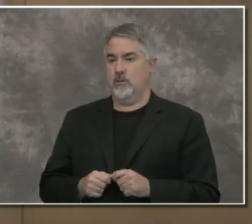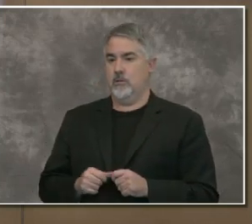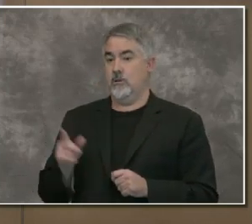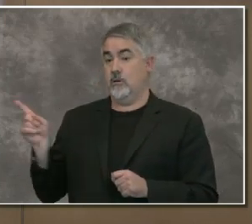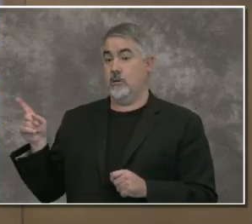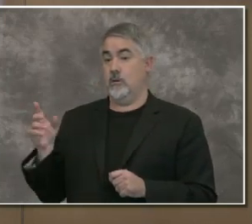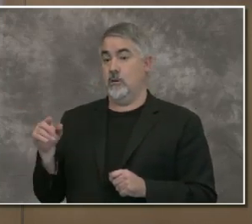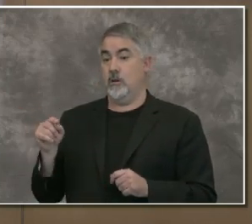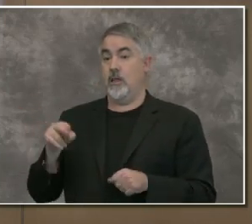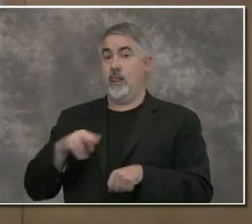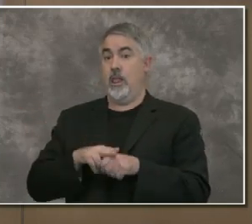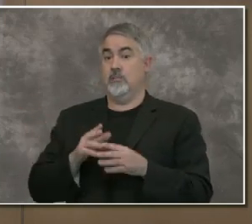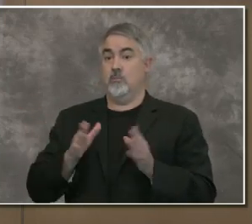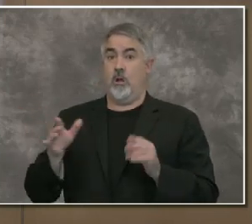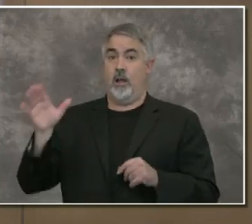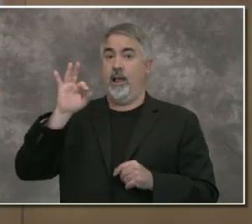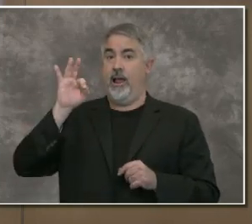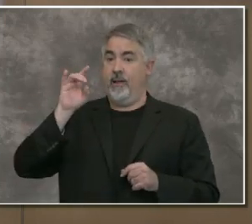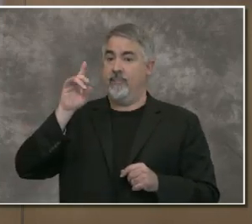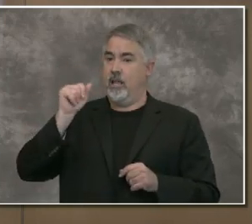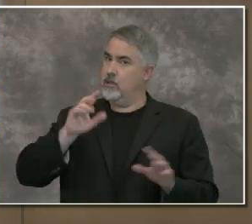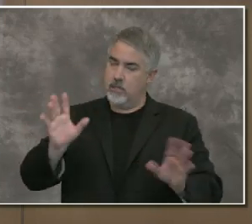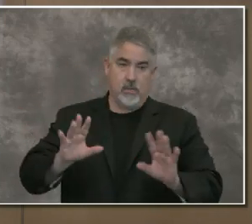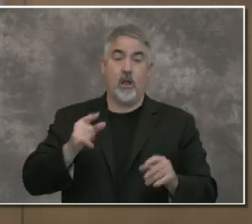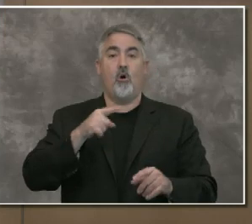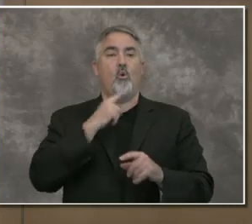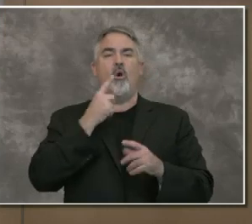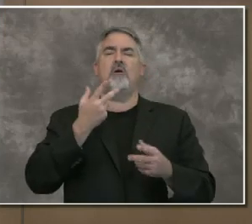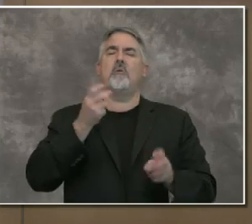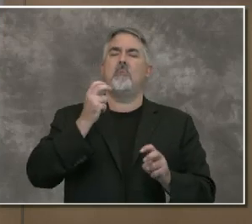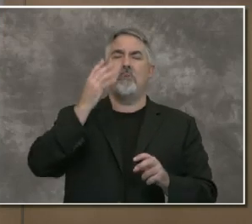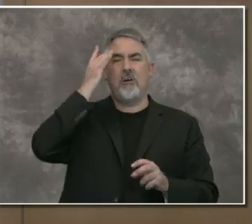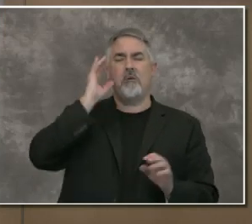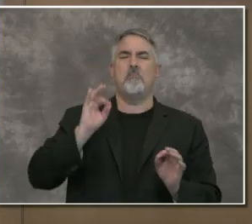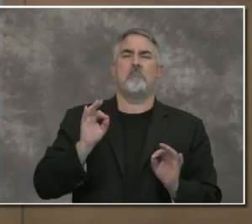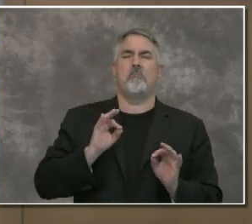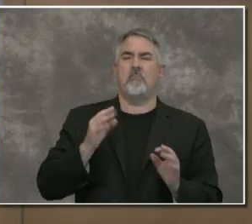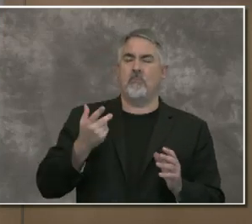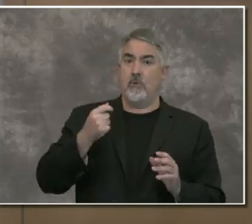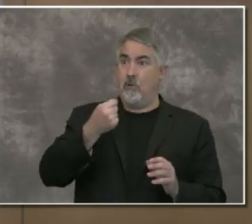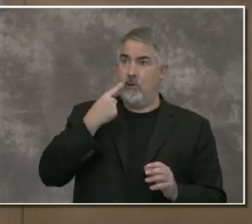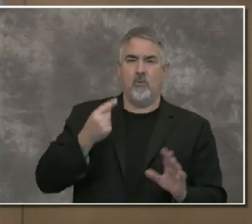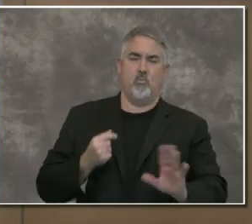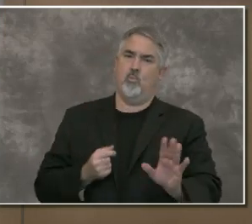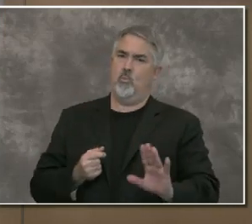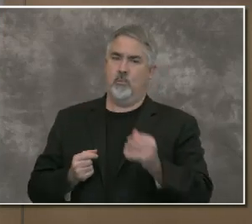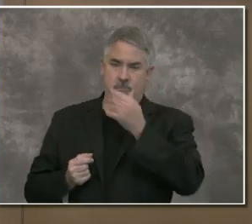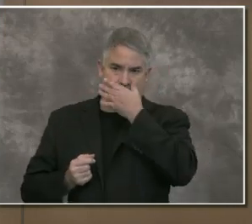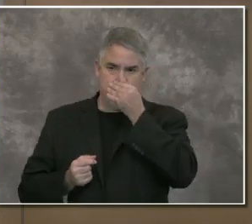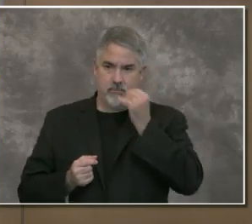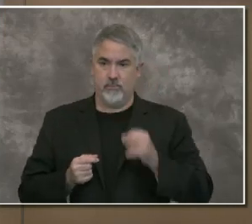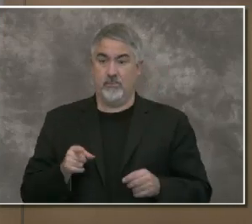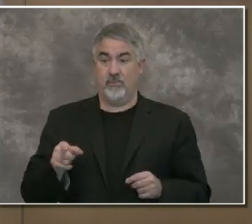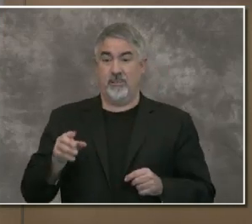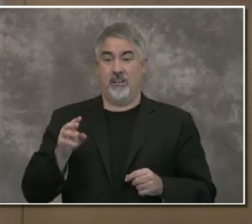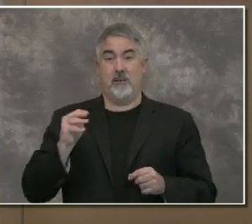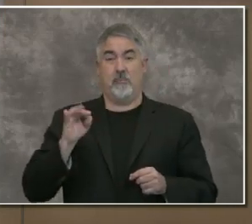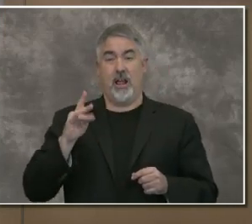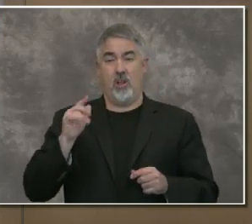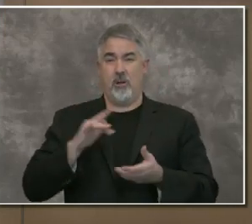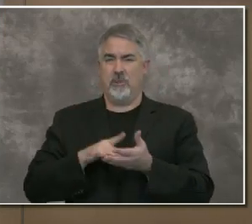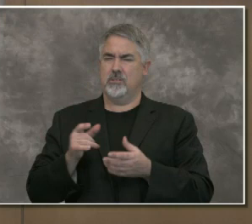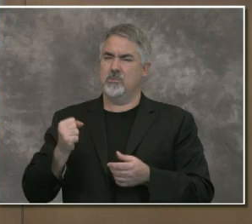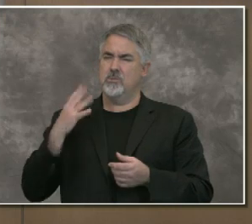also discourages that. But it goes back to judgment when there are some very significant health issues going